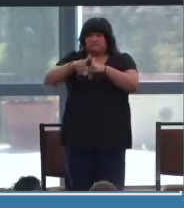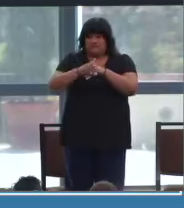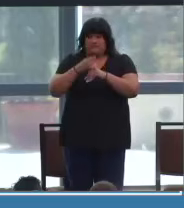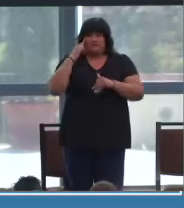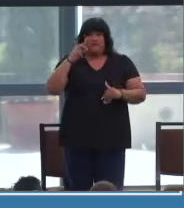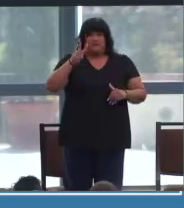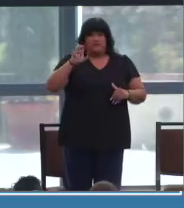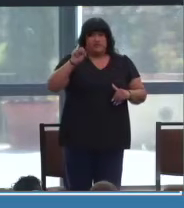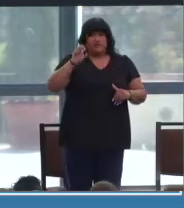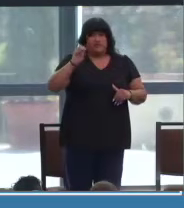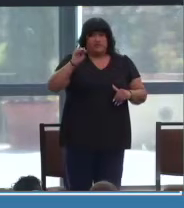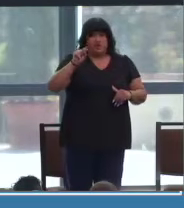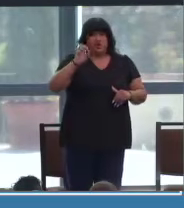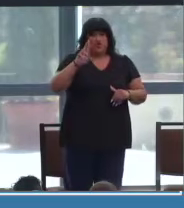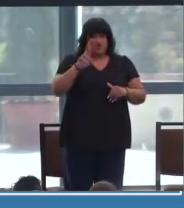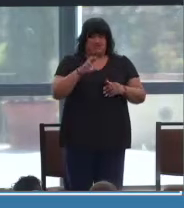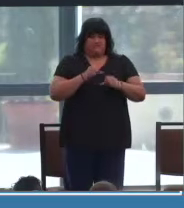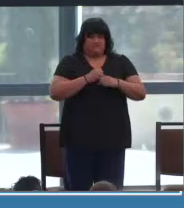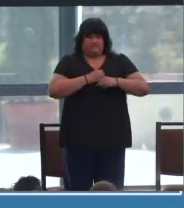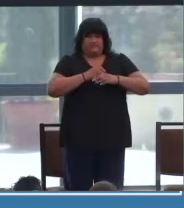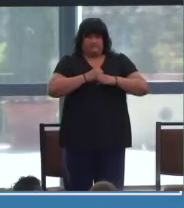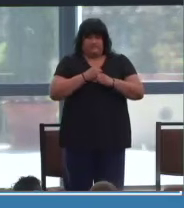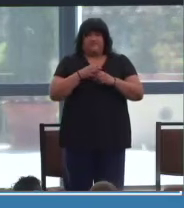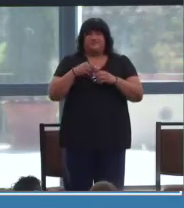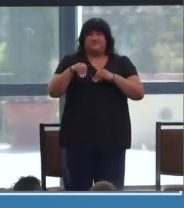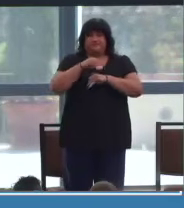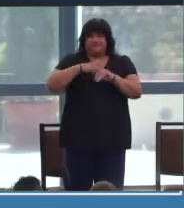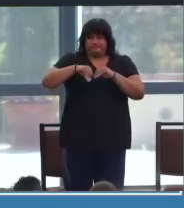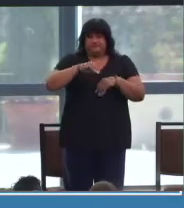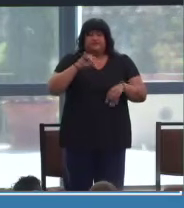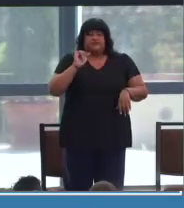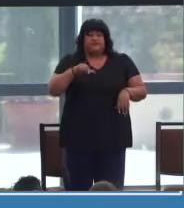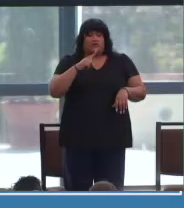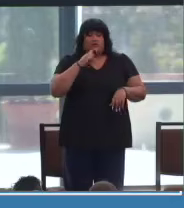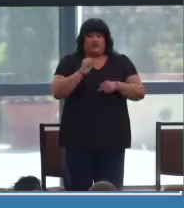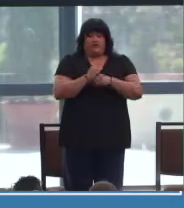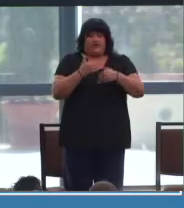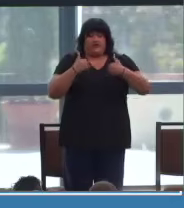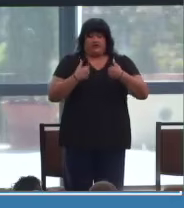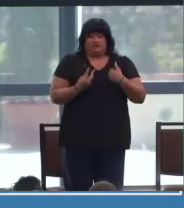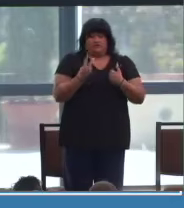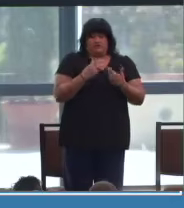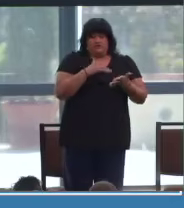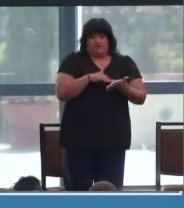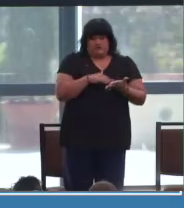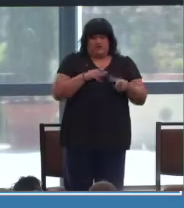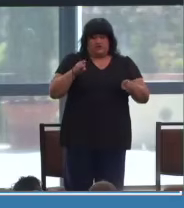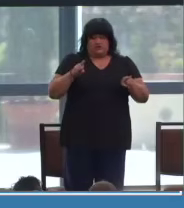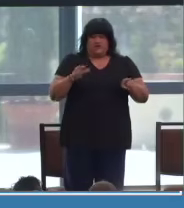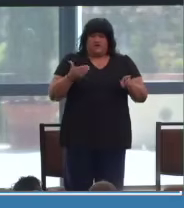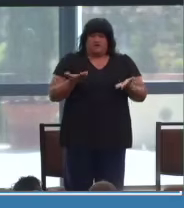vasomotor symptoms. There have been several studies, or 2 studies, that suggest that kind of an herbal